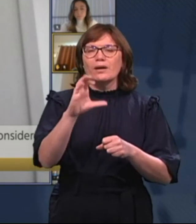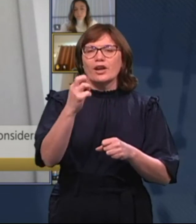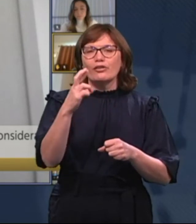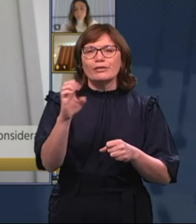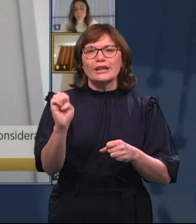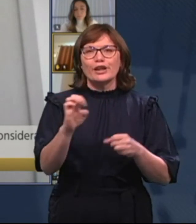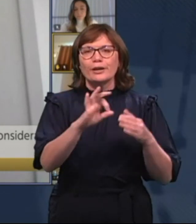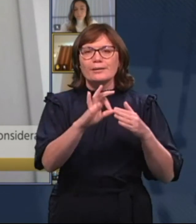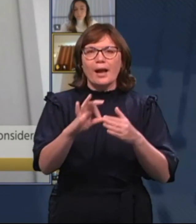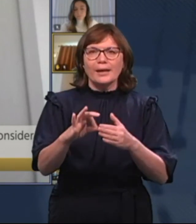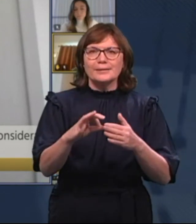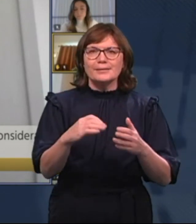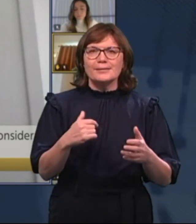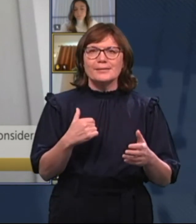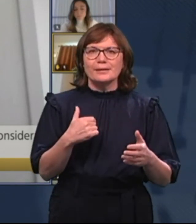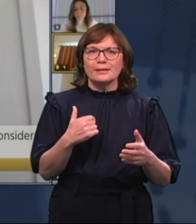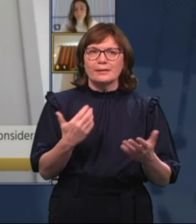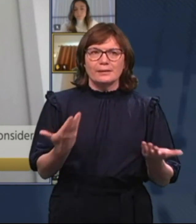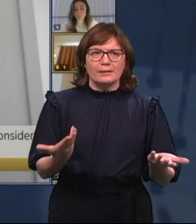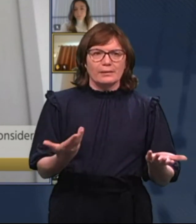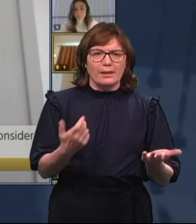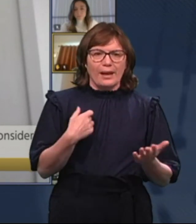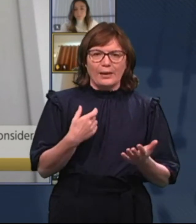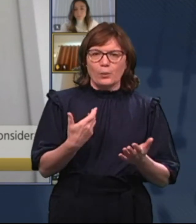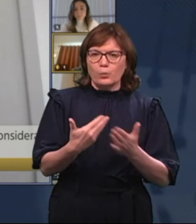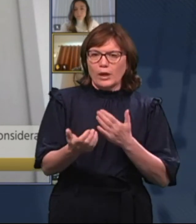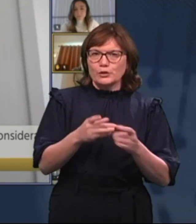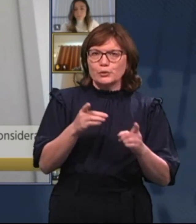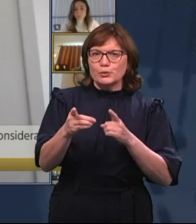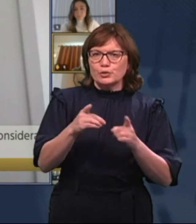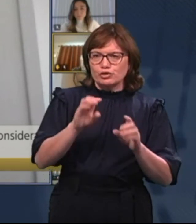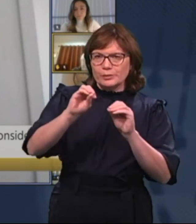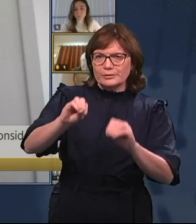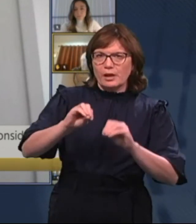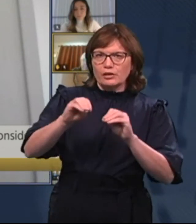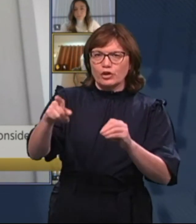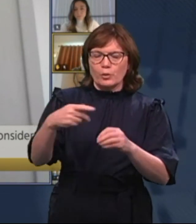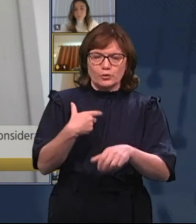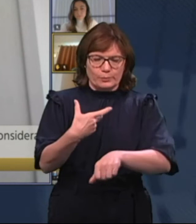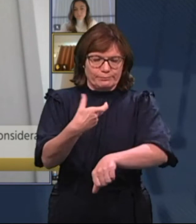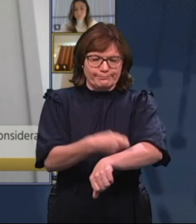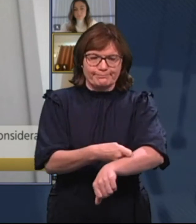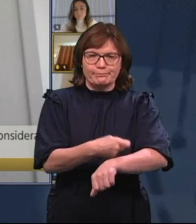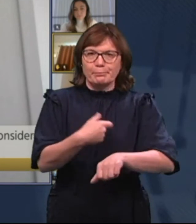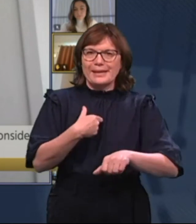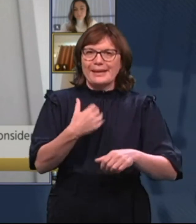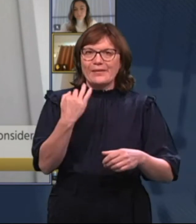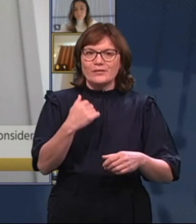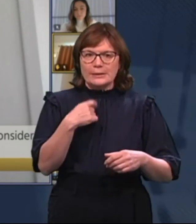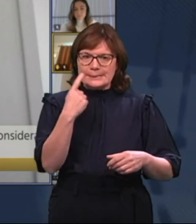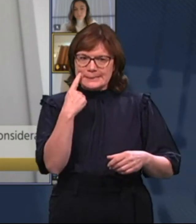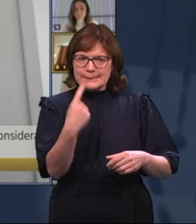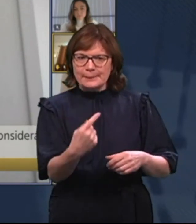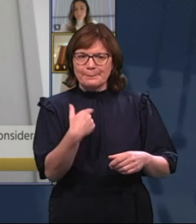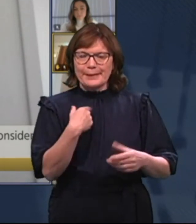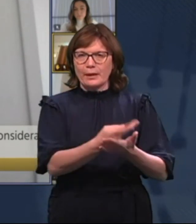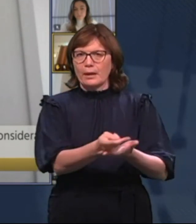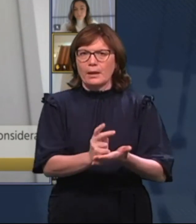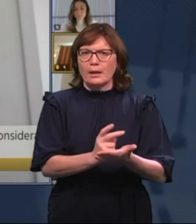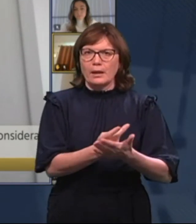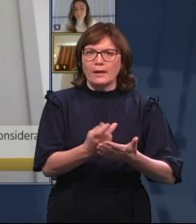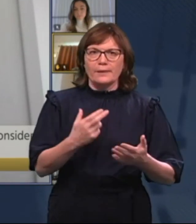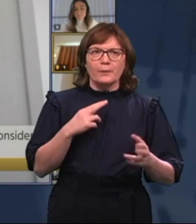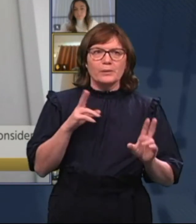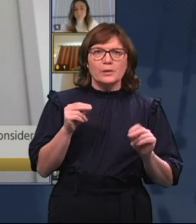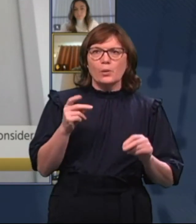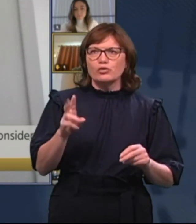use this pen that if I was to have another seizure, it would stop me having a seizure. And that was it. There was no, oh, she mightn't be able to this or she mightn't be able to